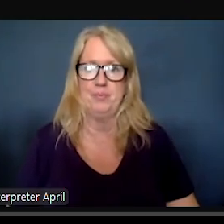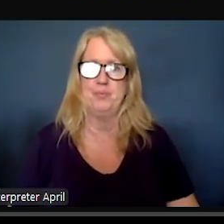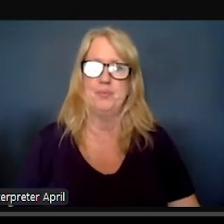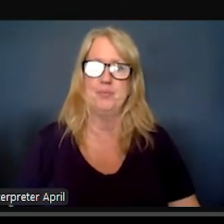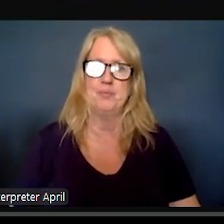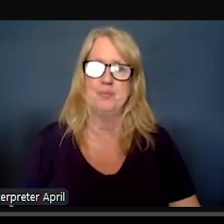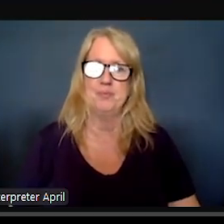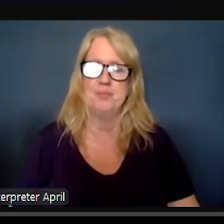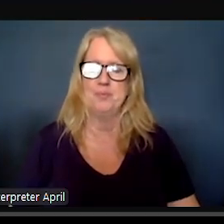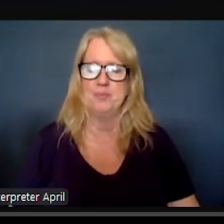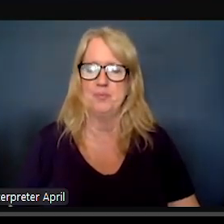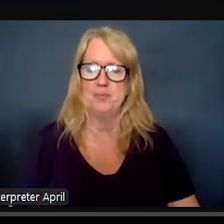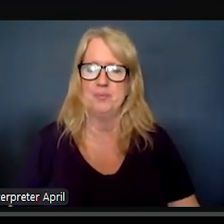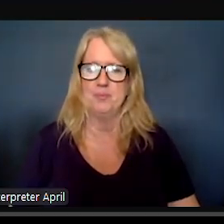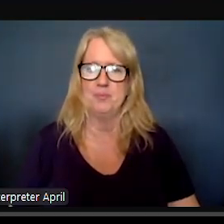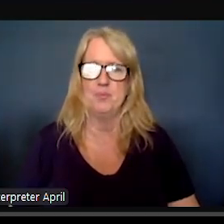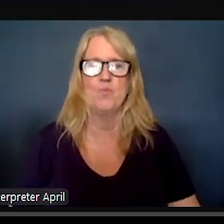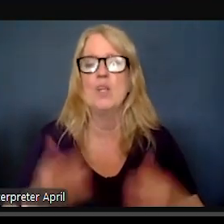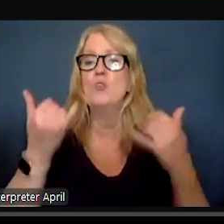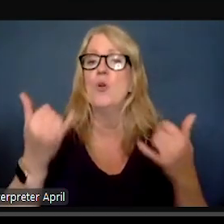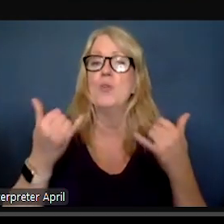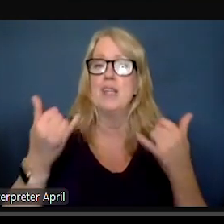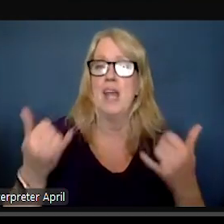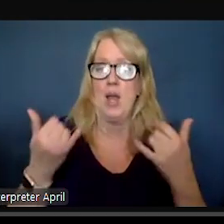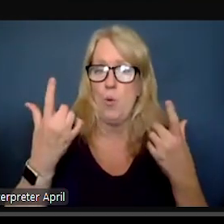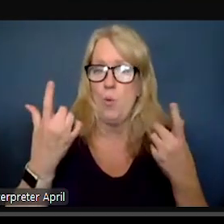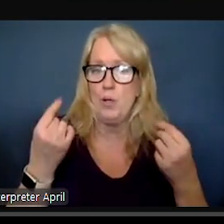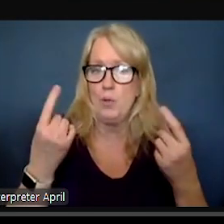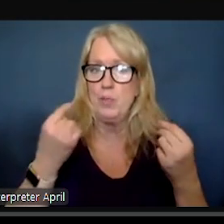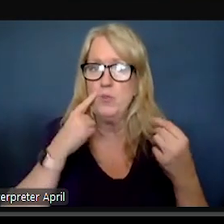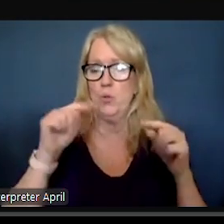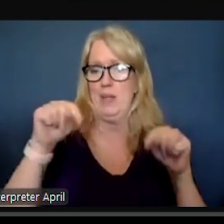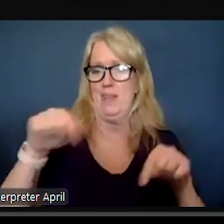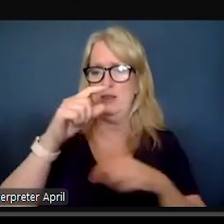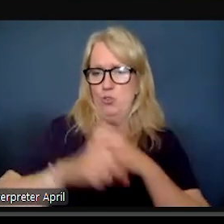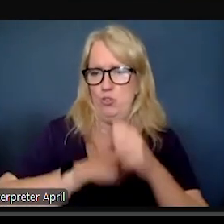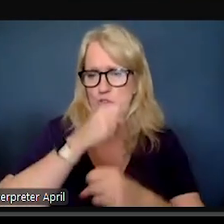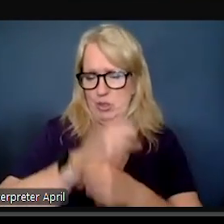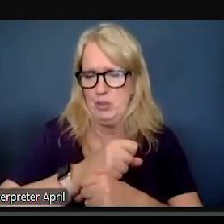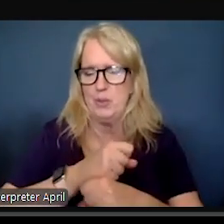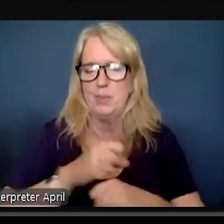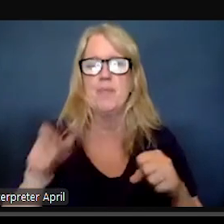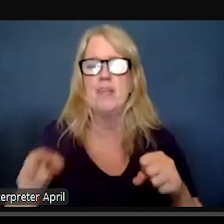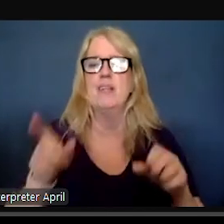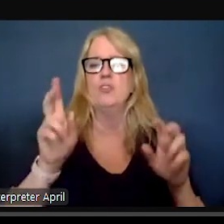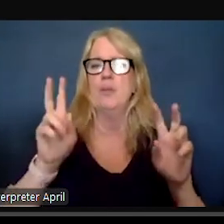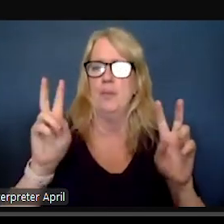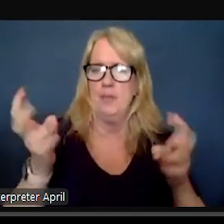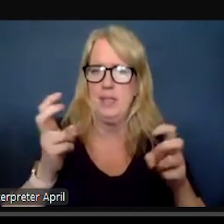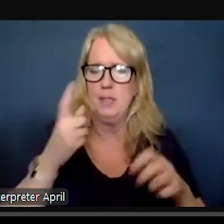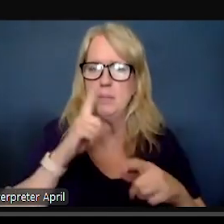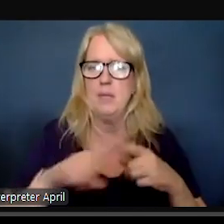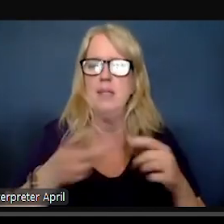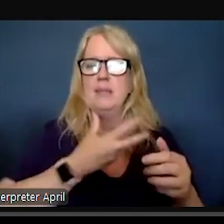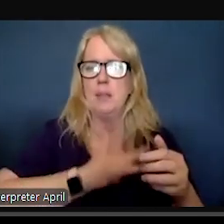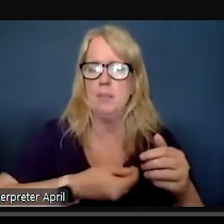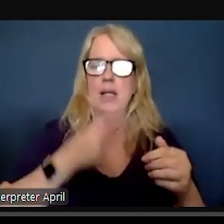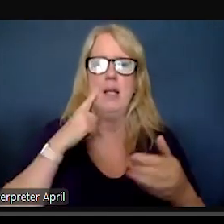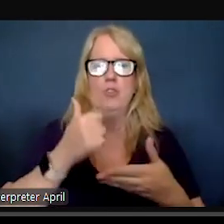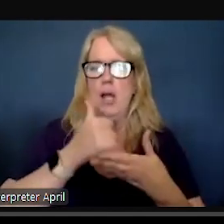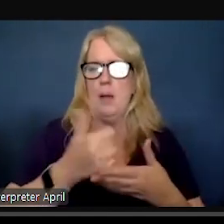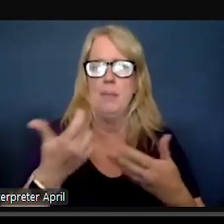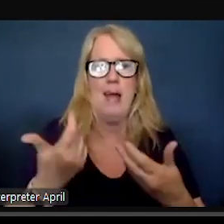988 Day. Let me see. So what are we doing this year? So this year's theme is Compassionate Help